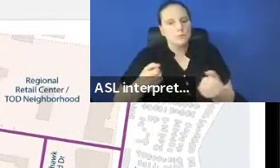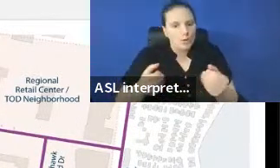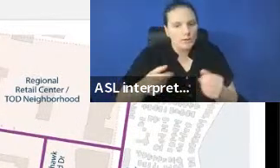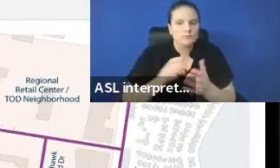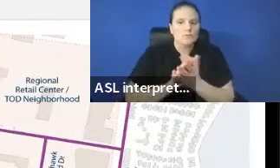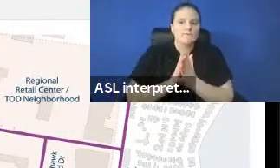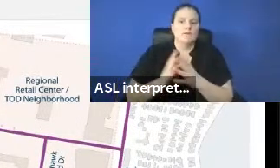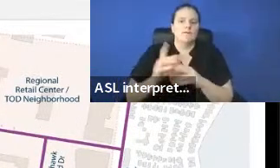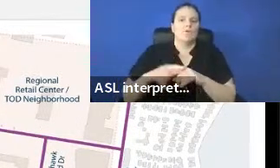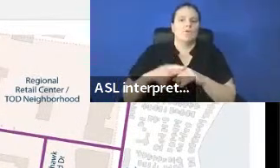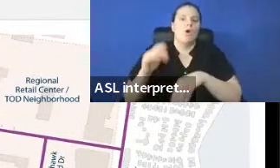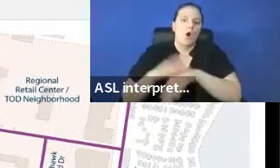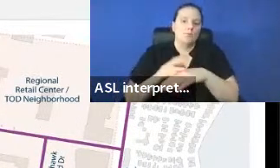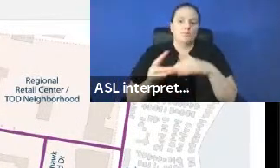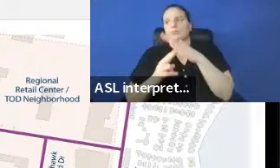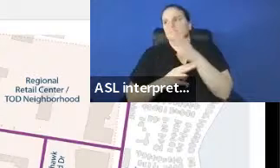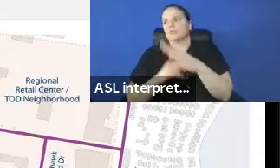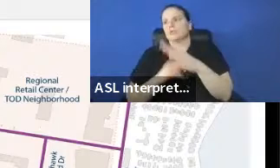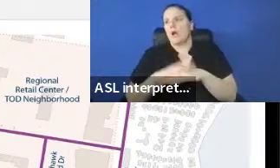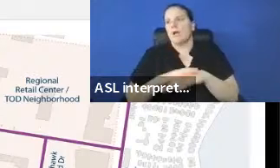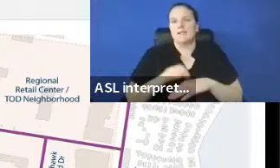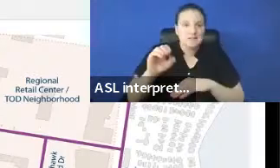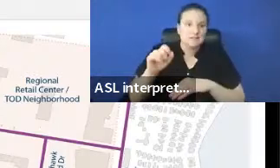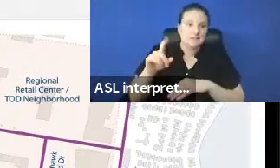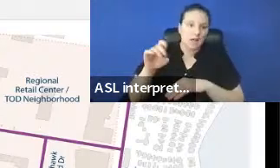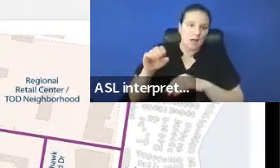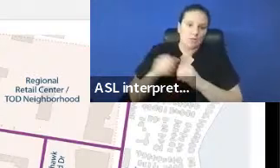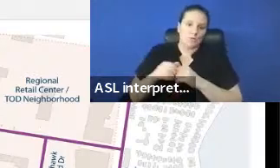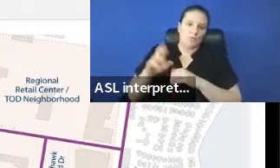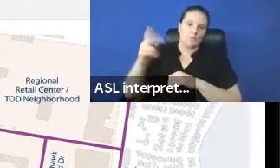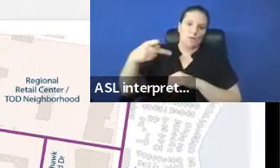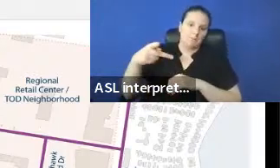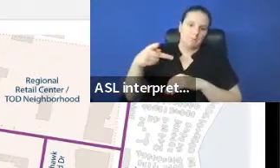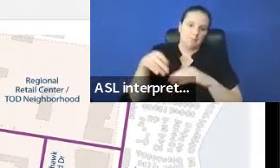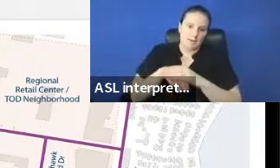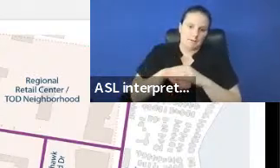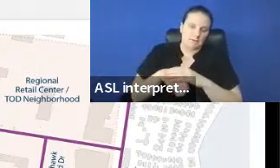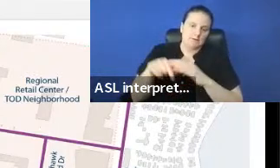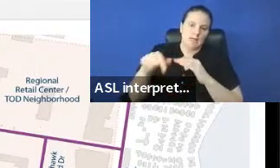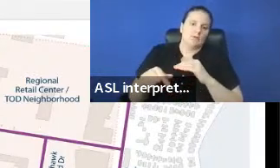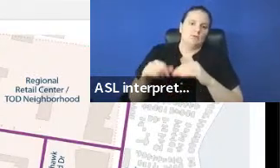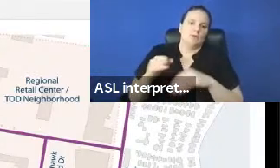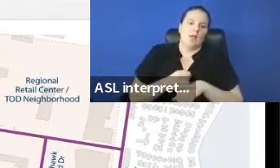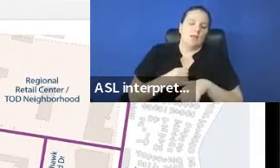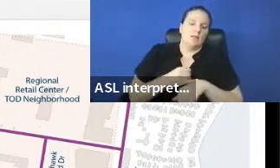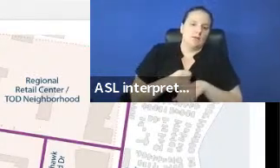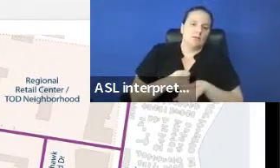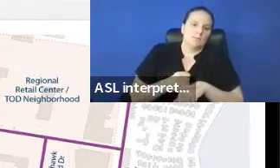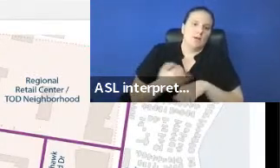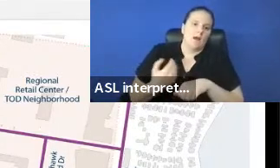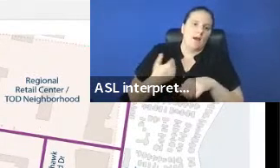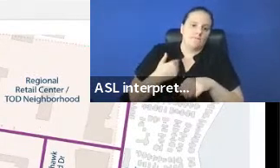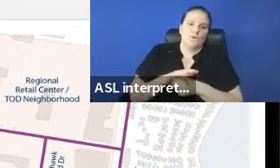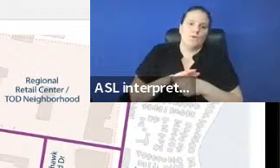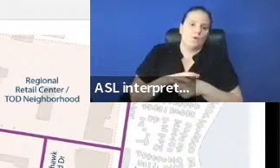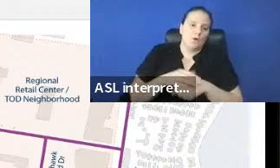east side with a ramp access down to the island. There's also would be local access,